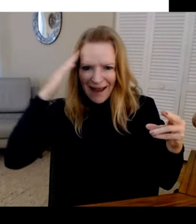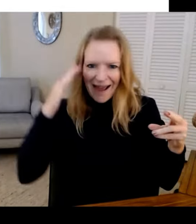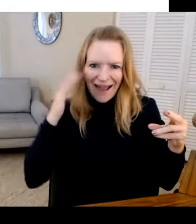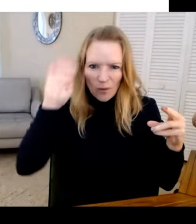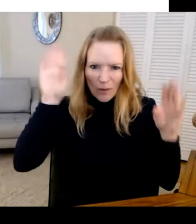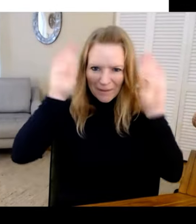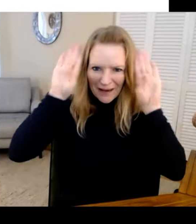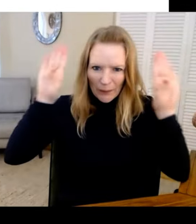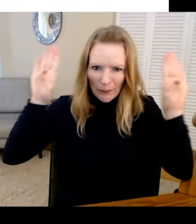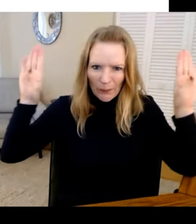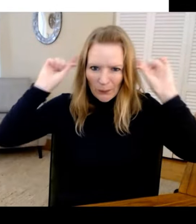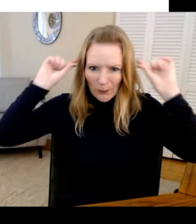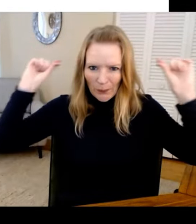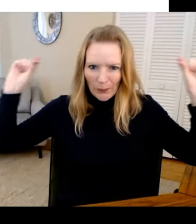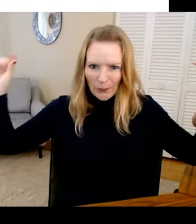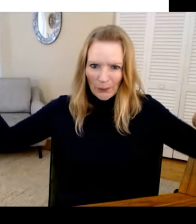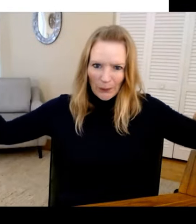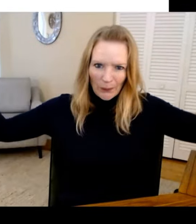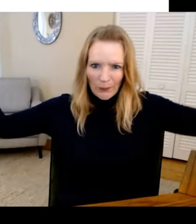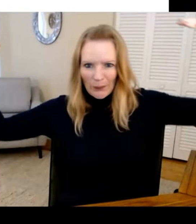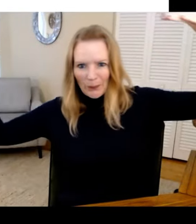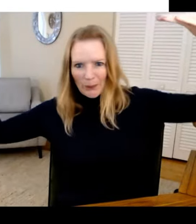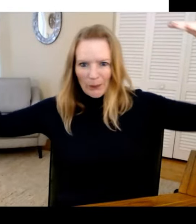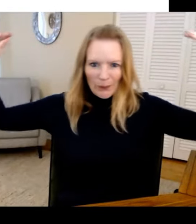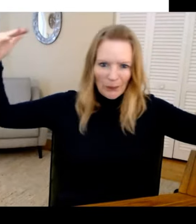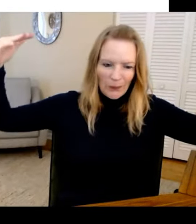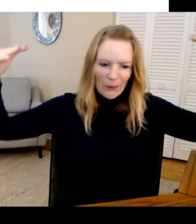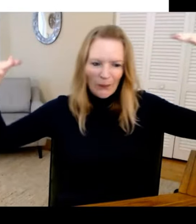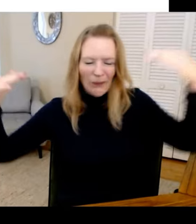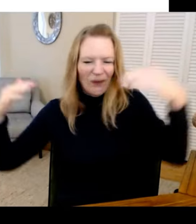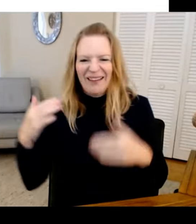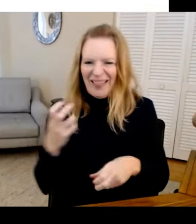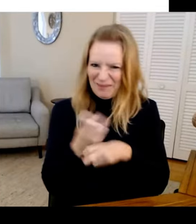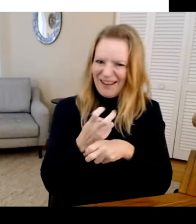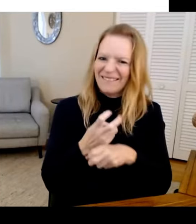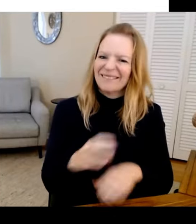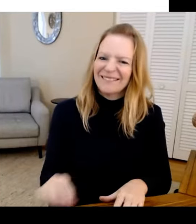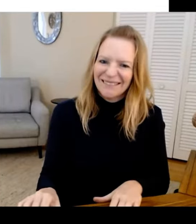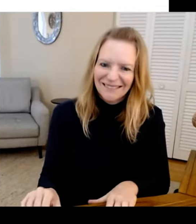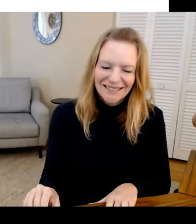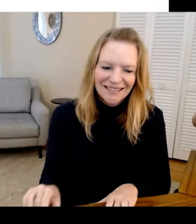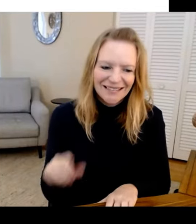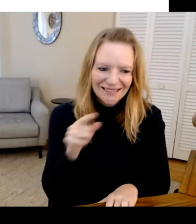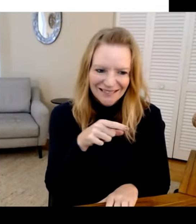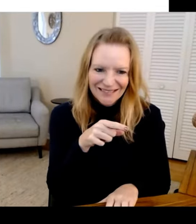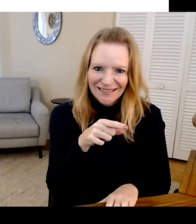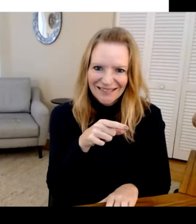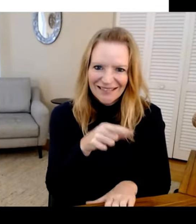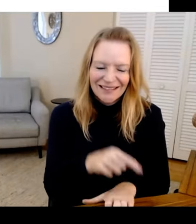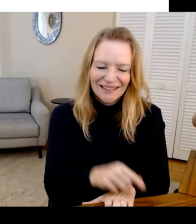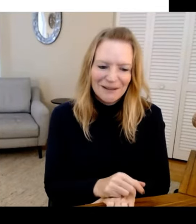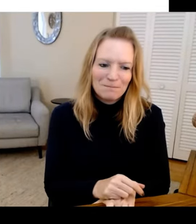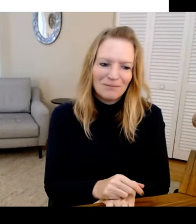what will I do with this? The head will have to also be thin and flat. That would be hard to get around that way. That would be tough.